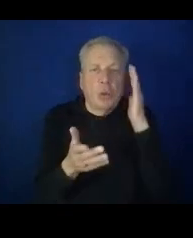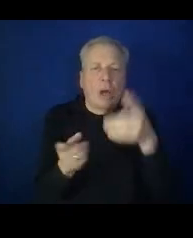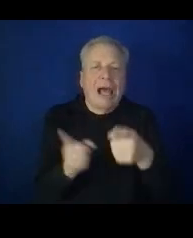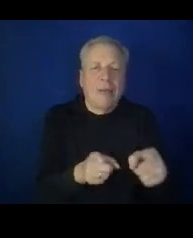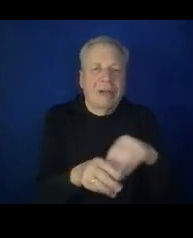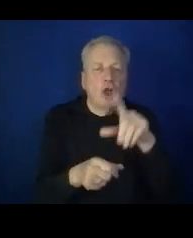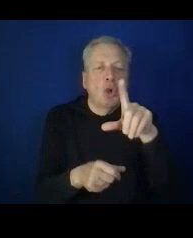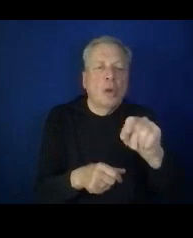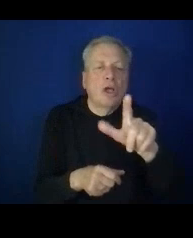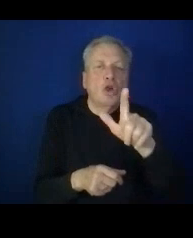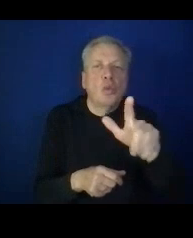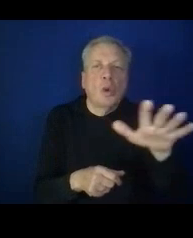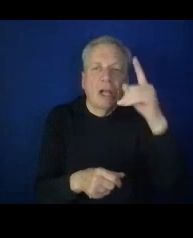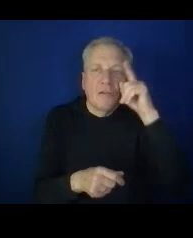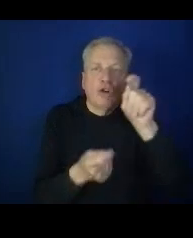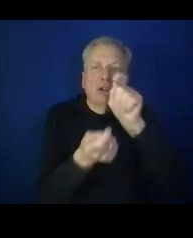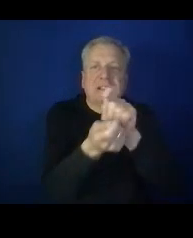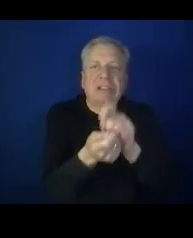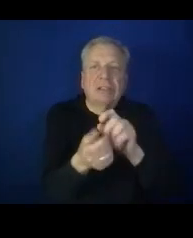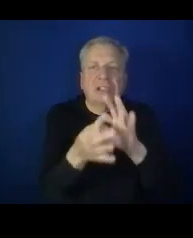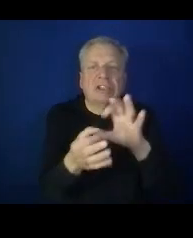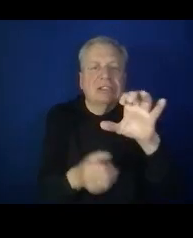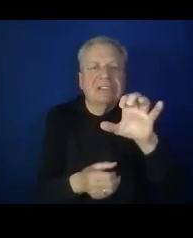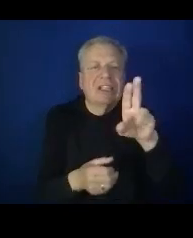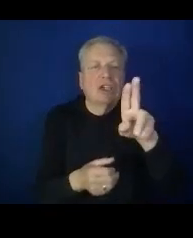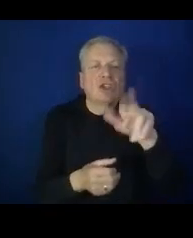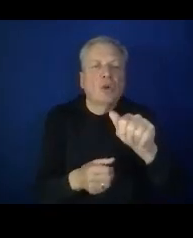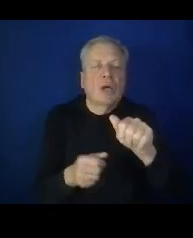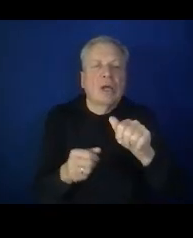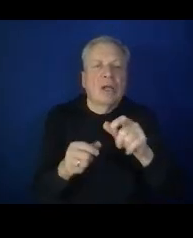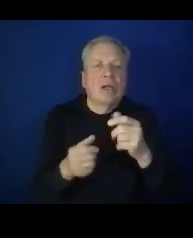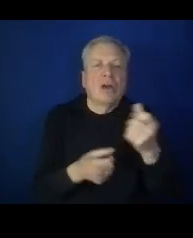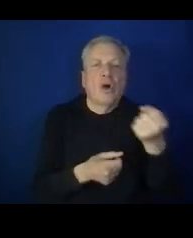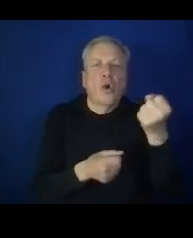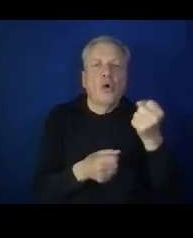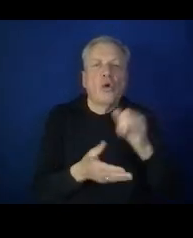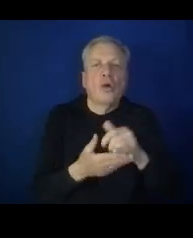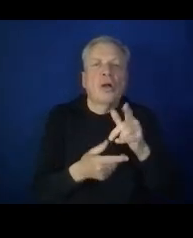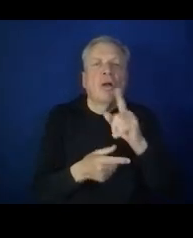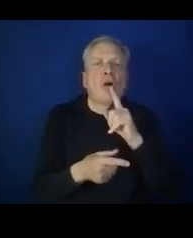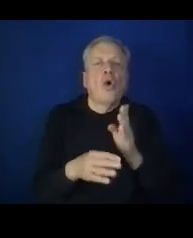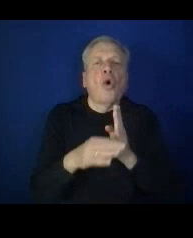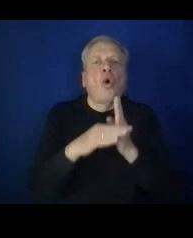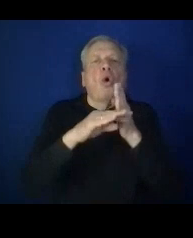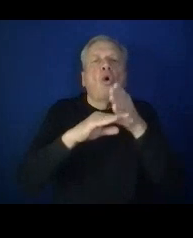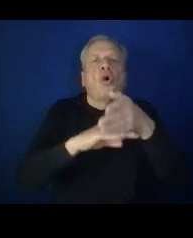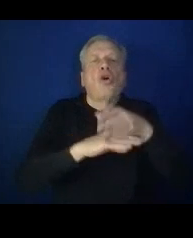2025 for specifically CUA holders that do overnight backcountry trips in Yellowstone's